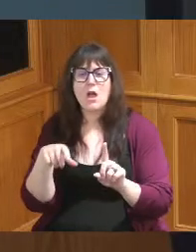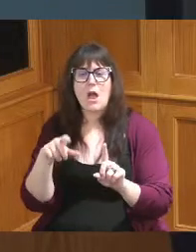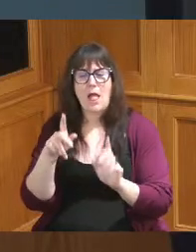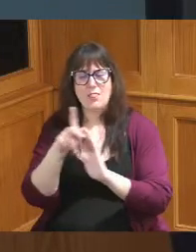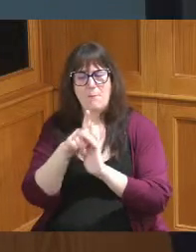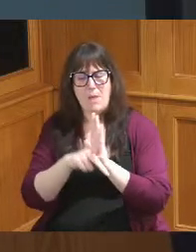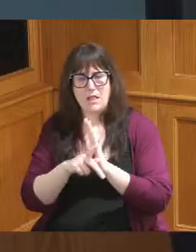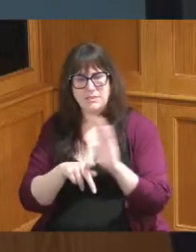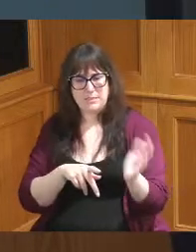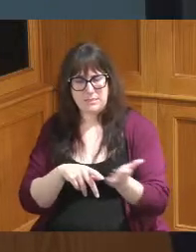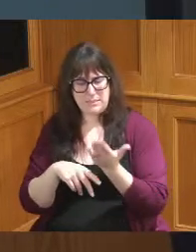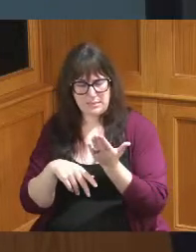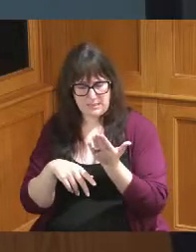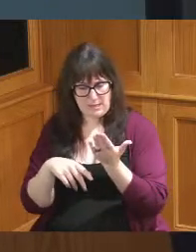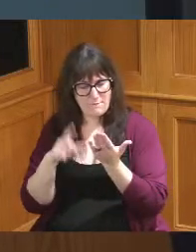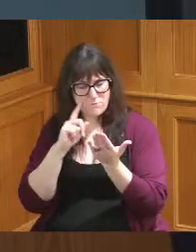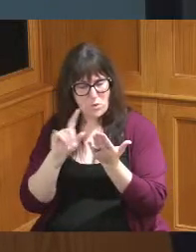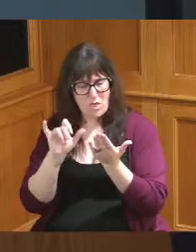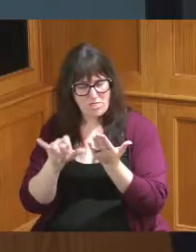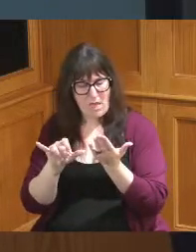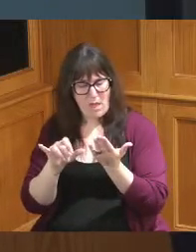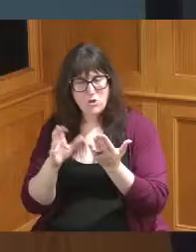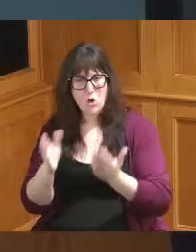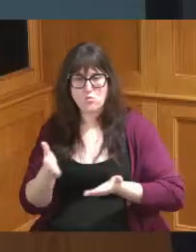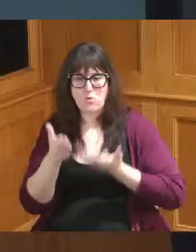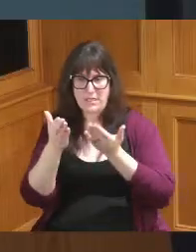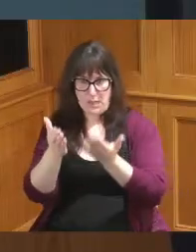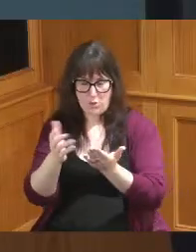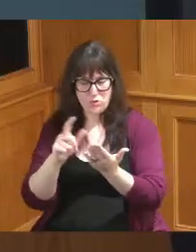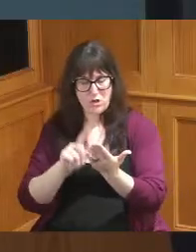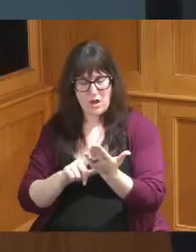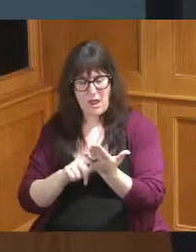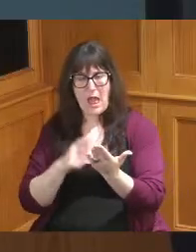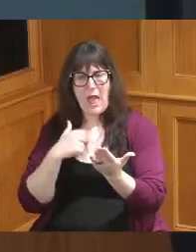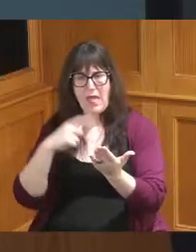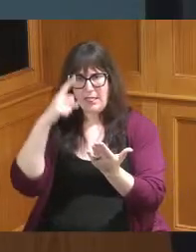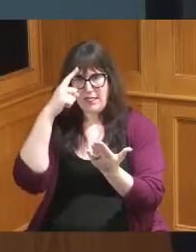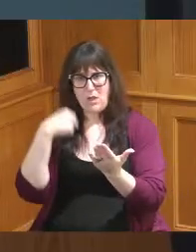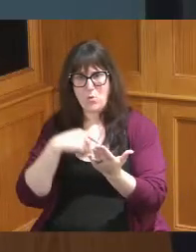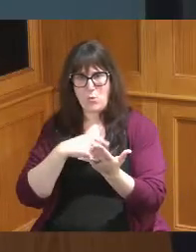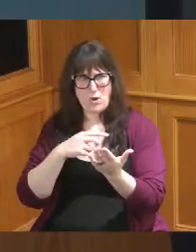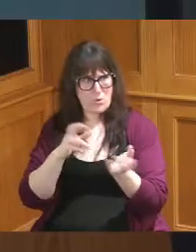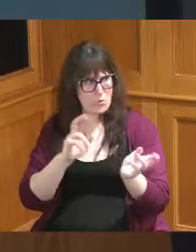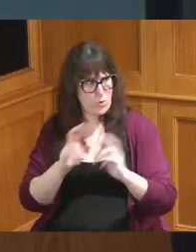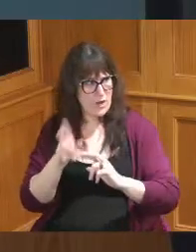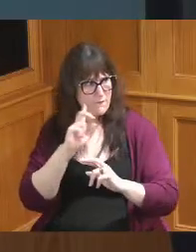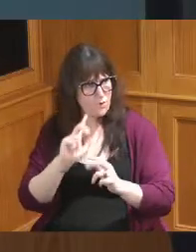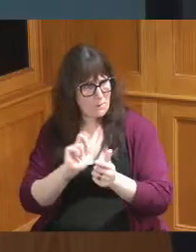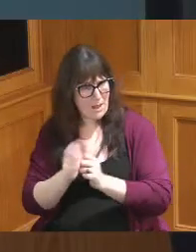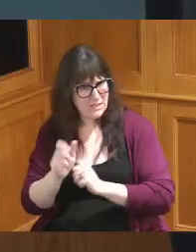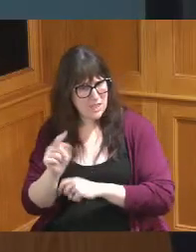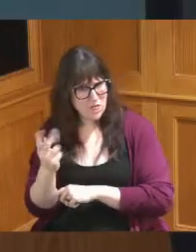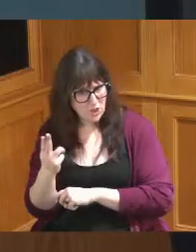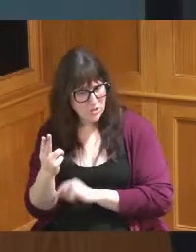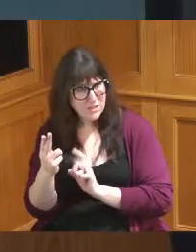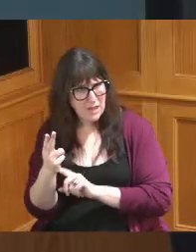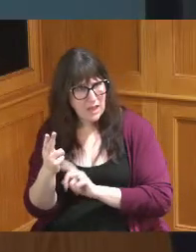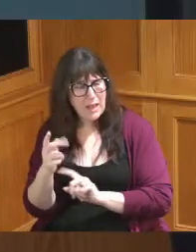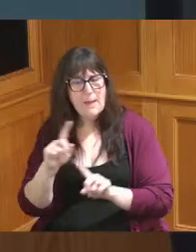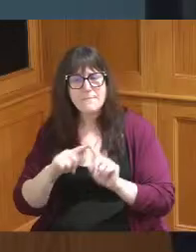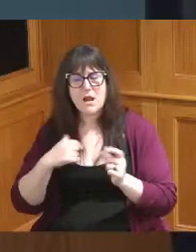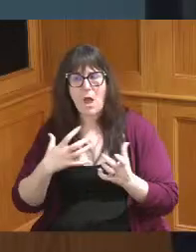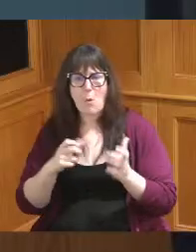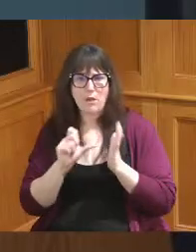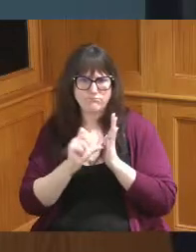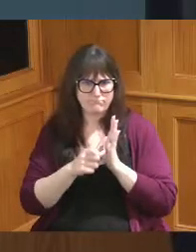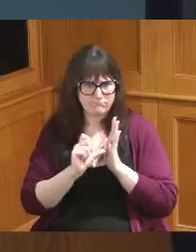of us by way of a resolution, and I think we're going to prepare to pass this on Thursday at our legislative meeting. But I did want to highlight,